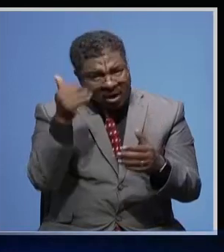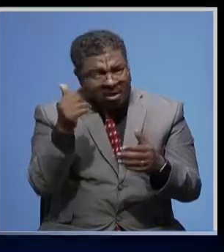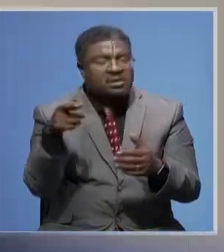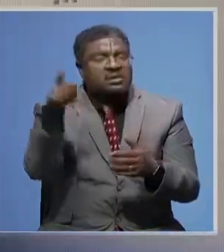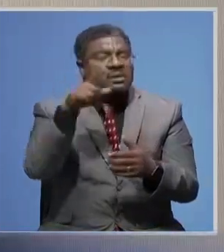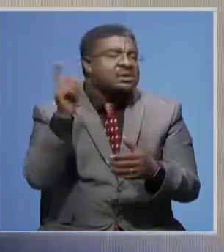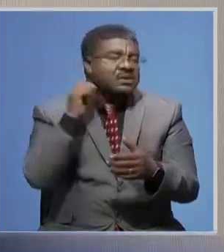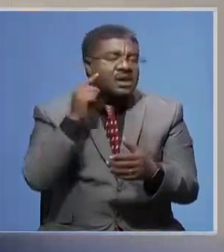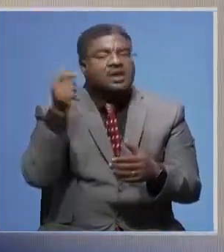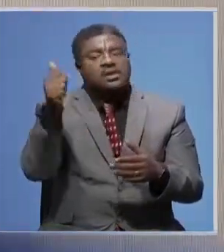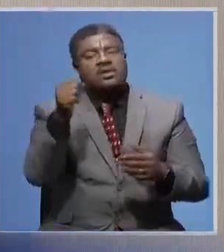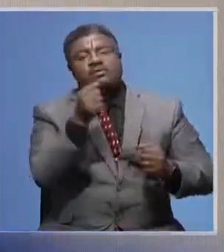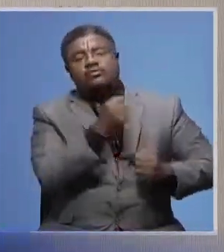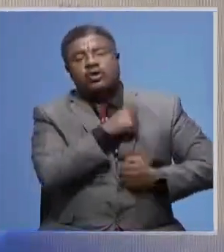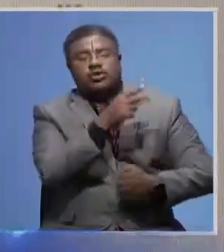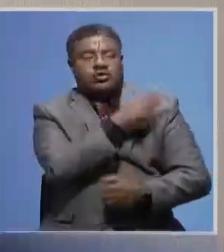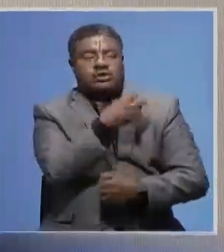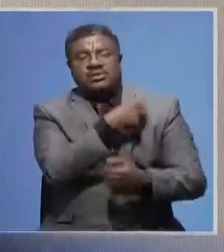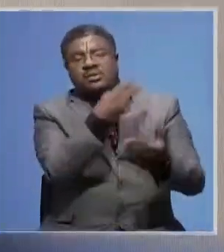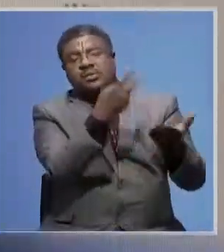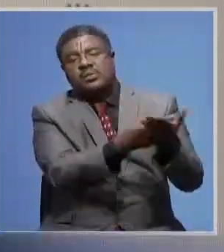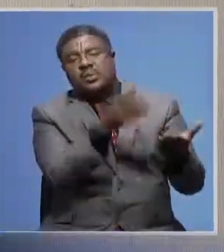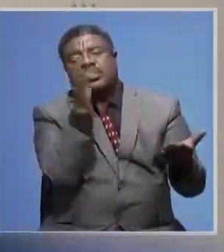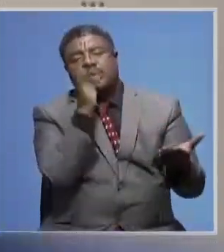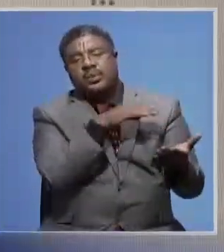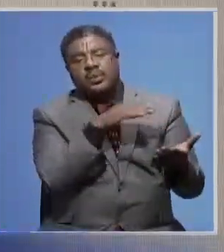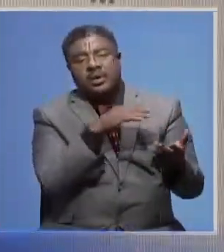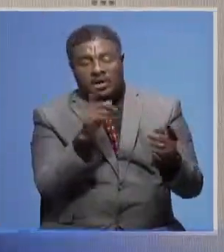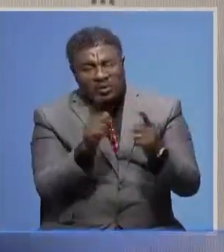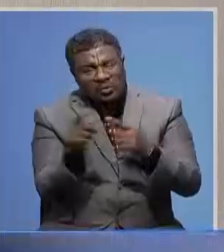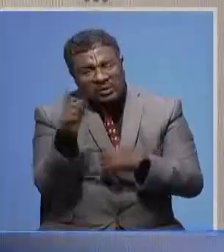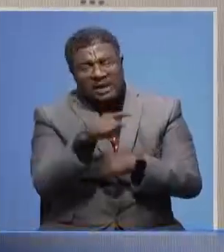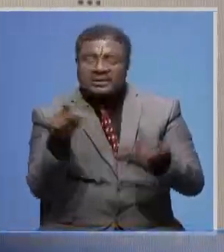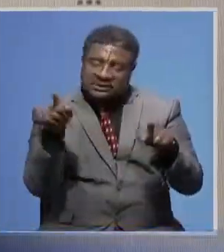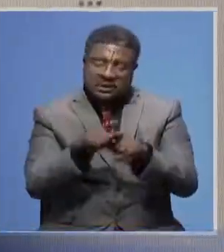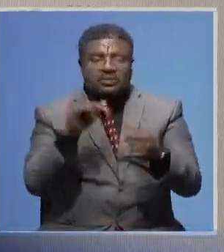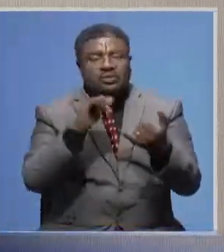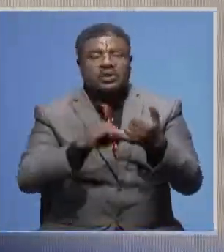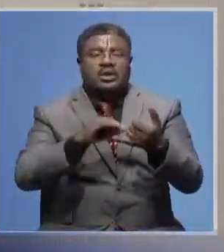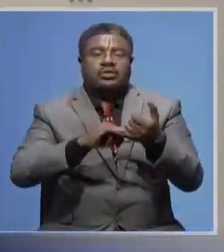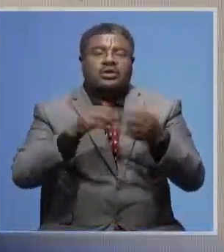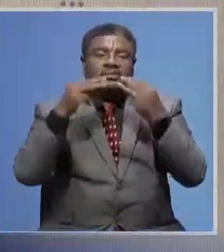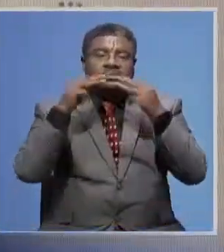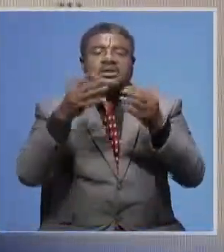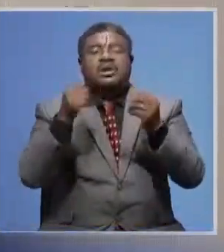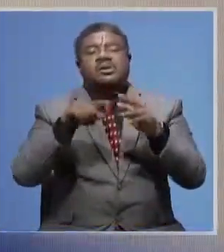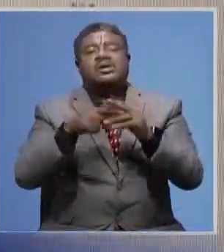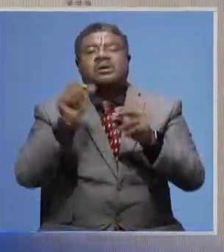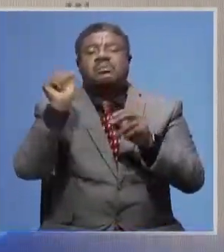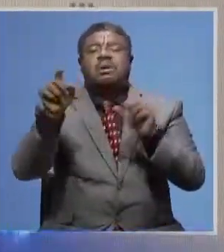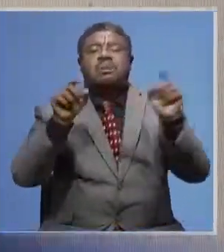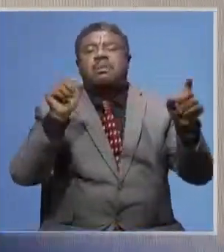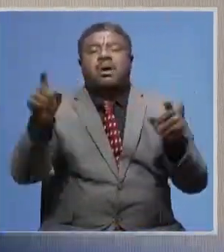Soko Military Hospital. And today, the same has been repeated, but this time, it is the messages